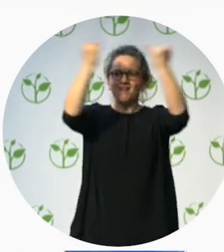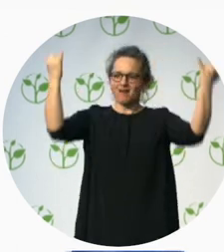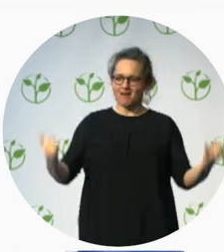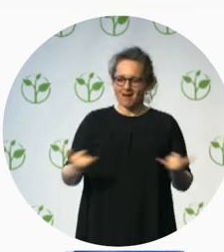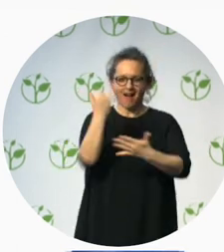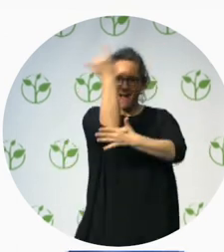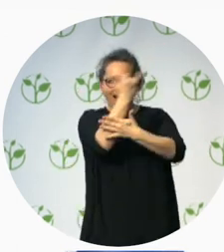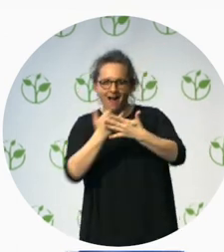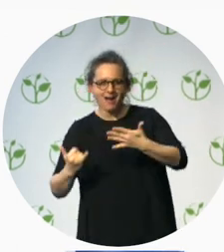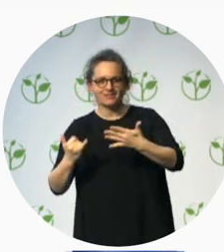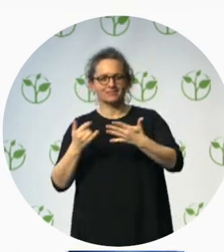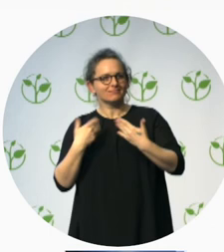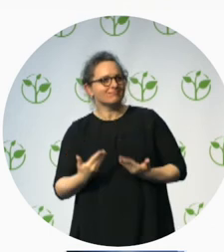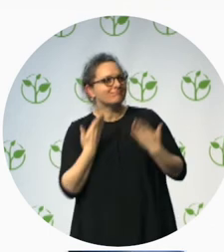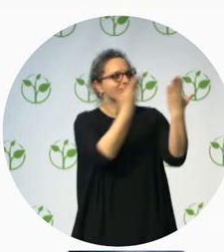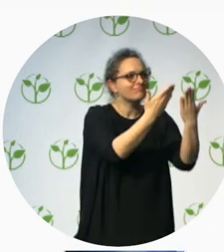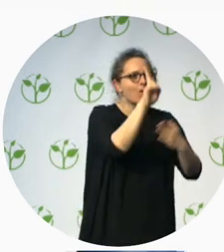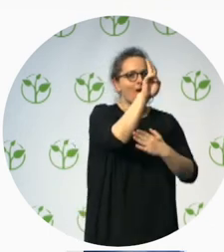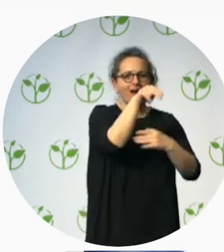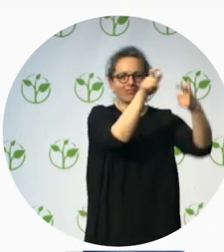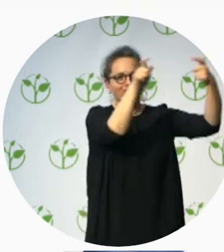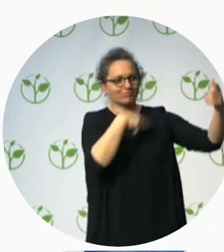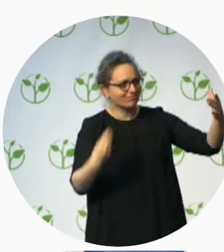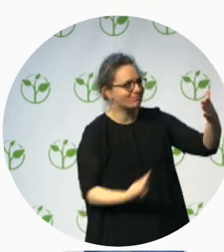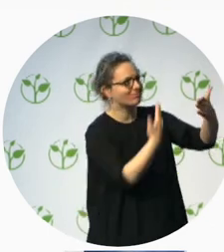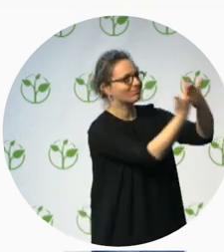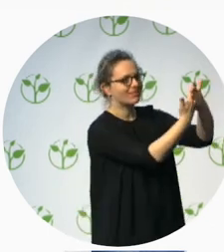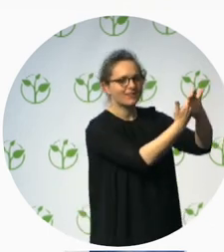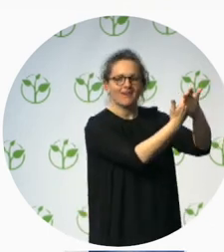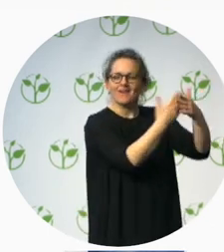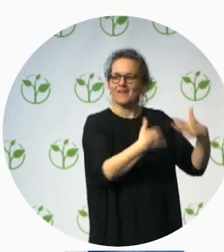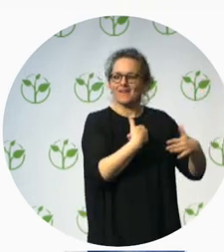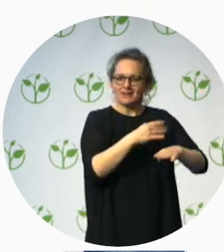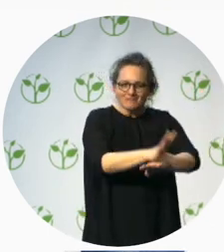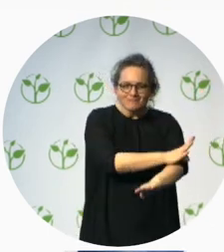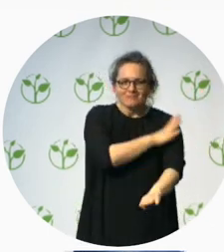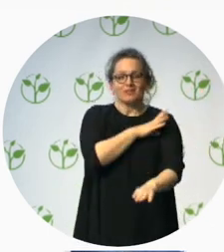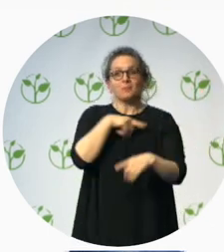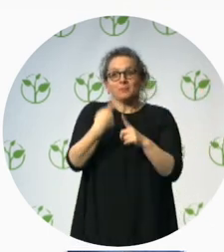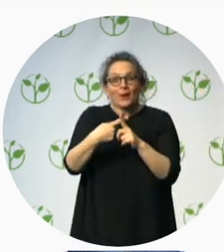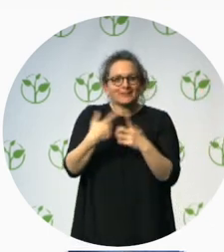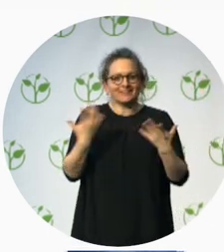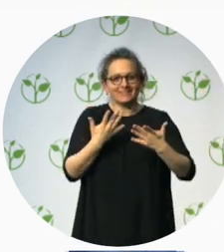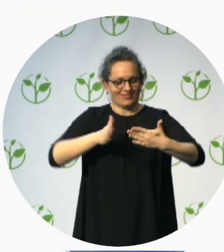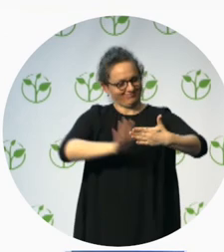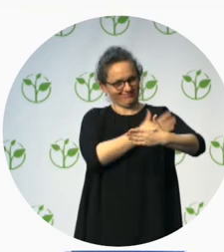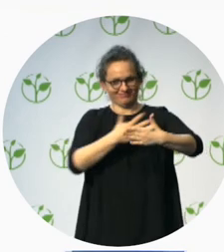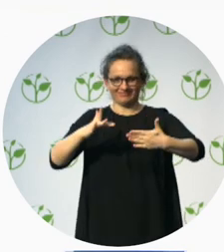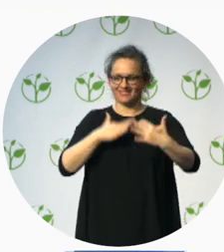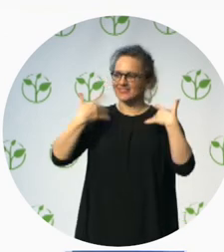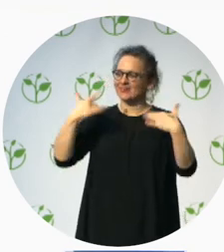and then singing the song, the Zero Project time we have dedicated to you